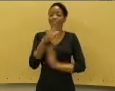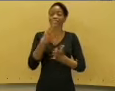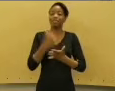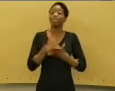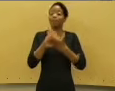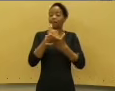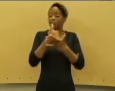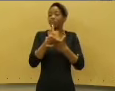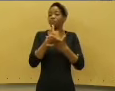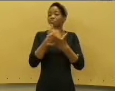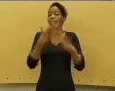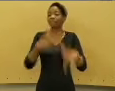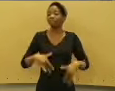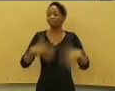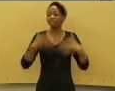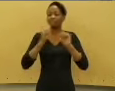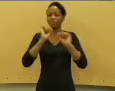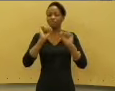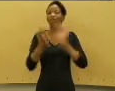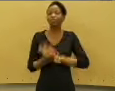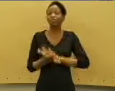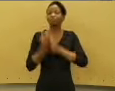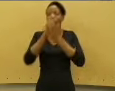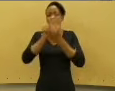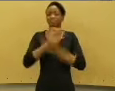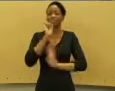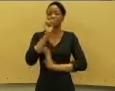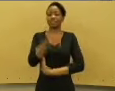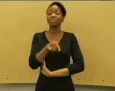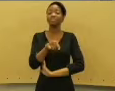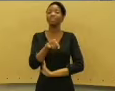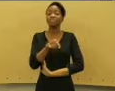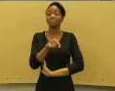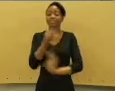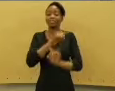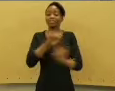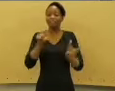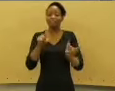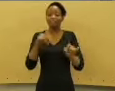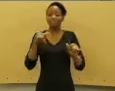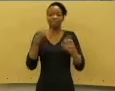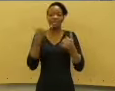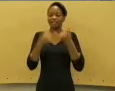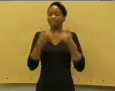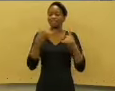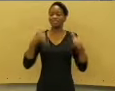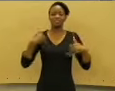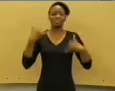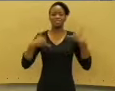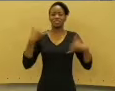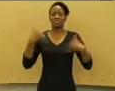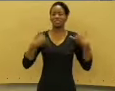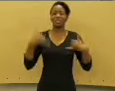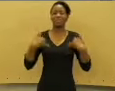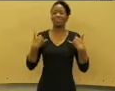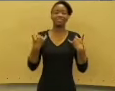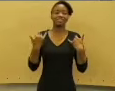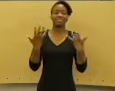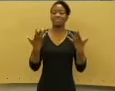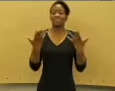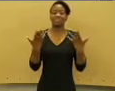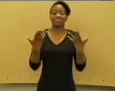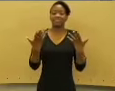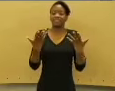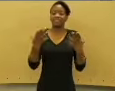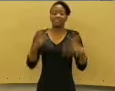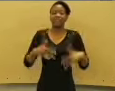life and it's decreasing the quality of your life, because if you don't have pleasurable sex, that's also another thing that decreases the quality